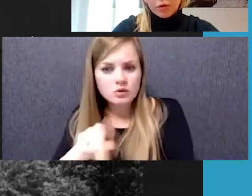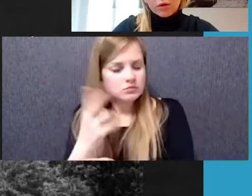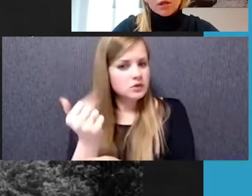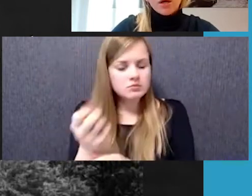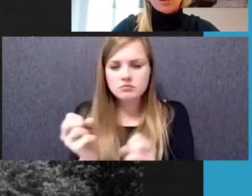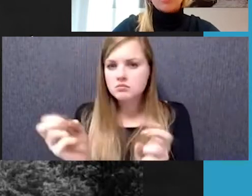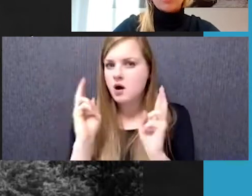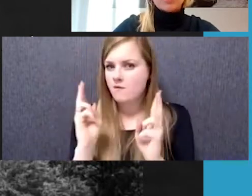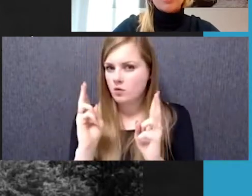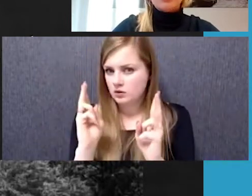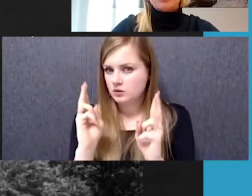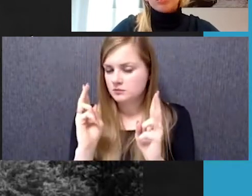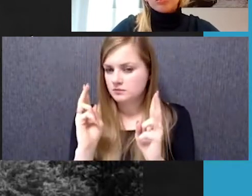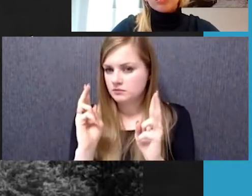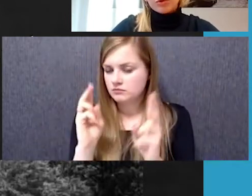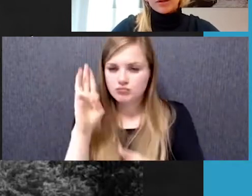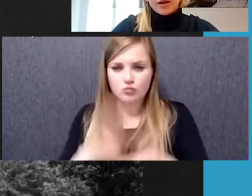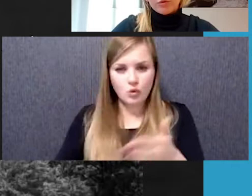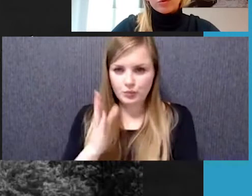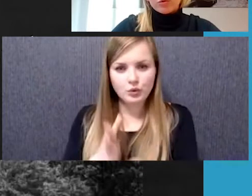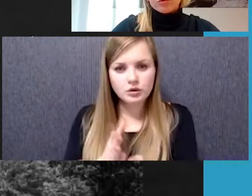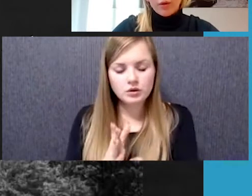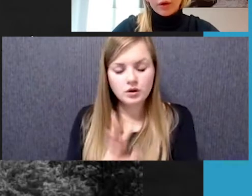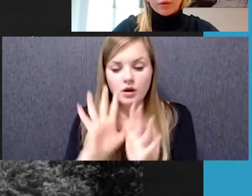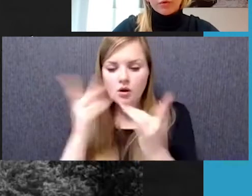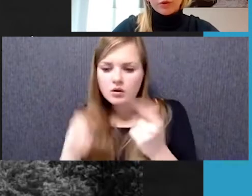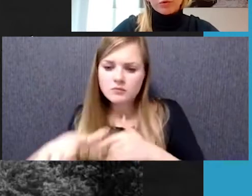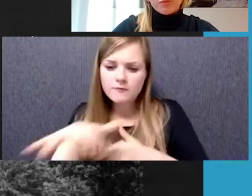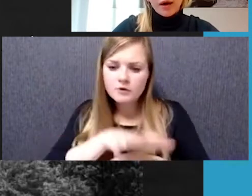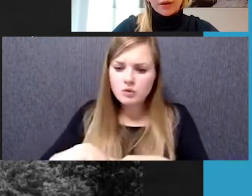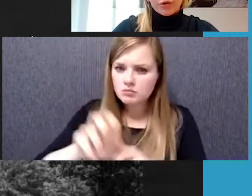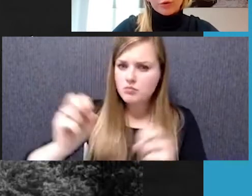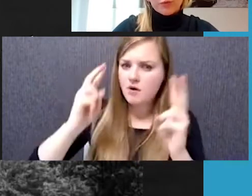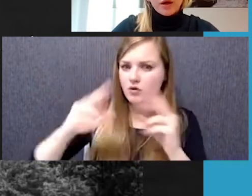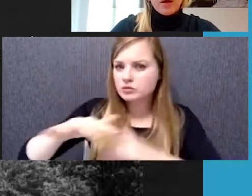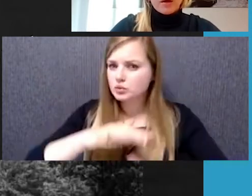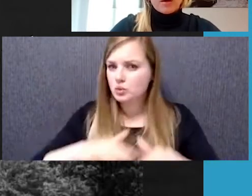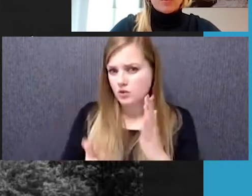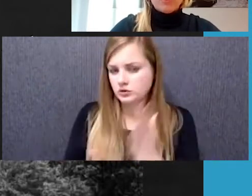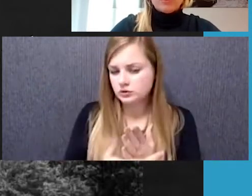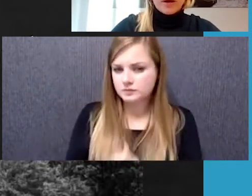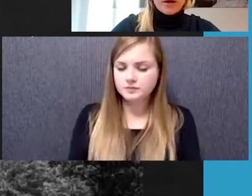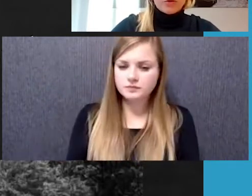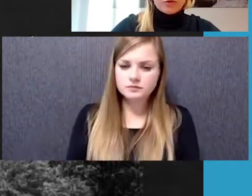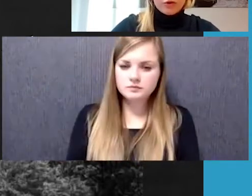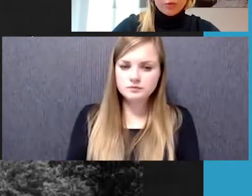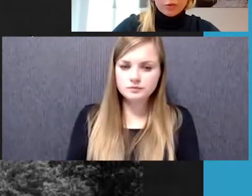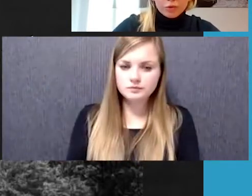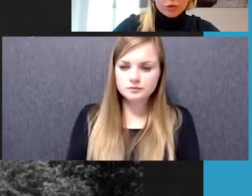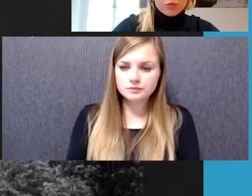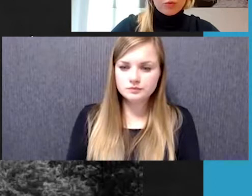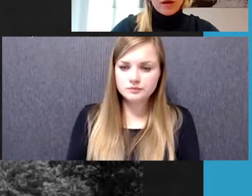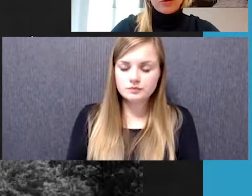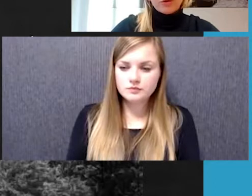be imposed only for those criminal offenses that are really dangerous and cause